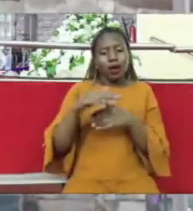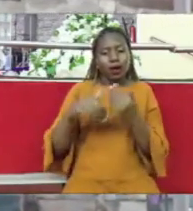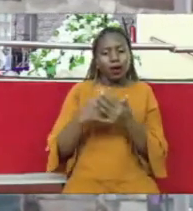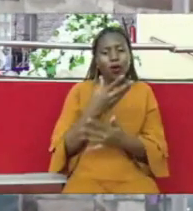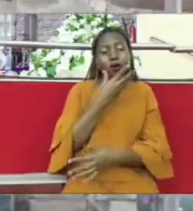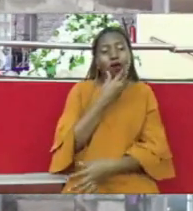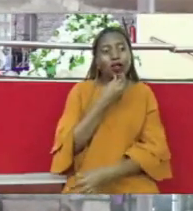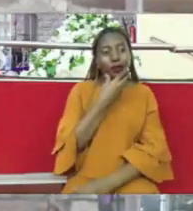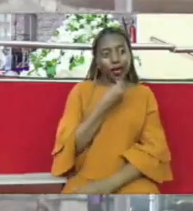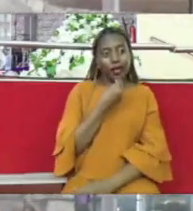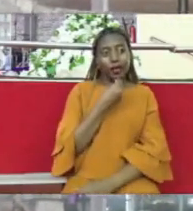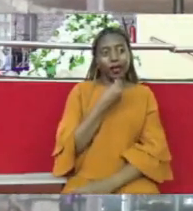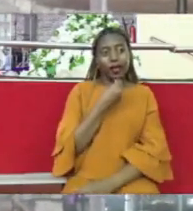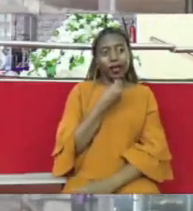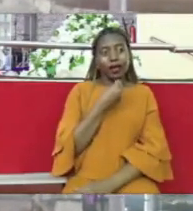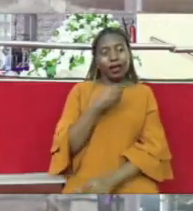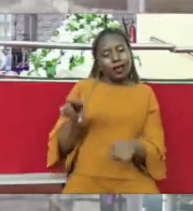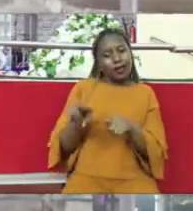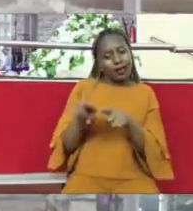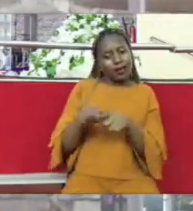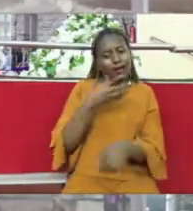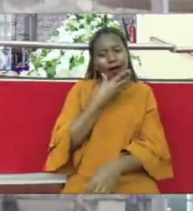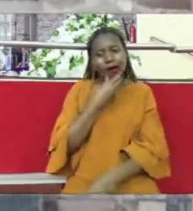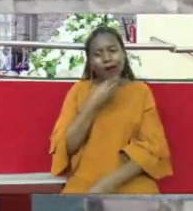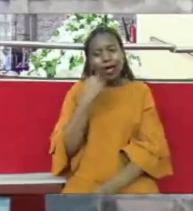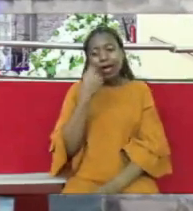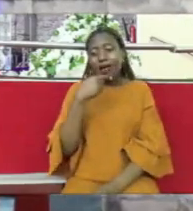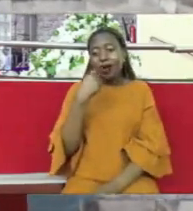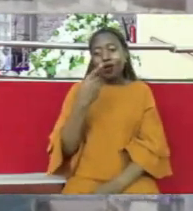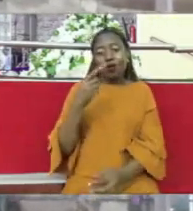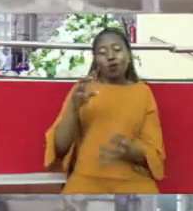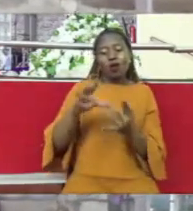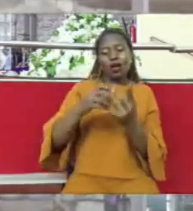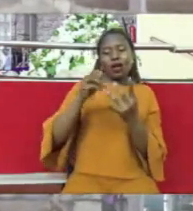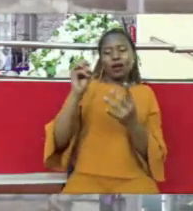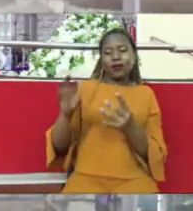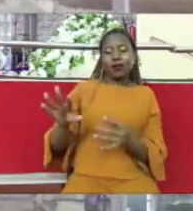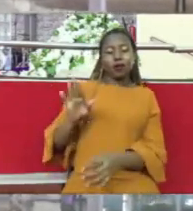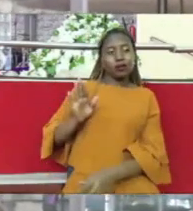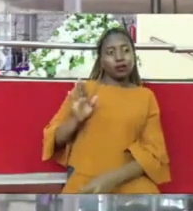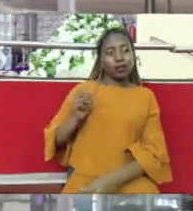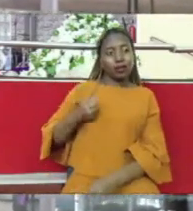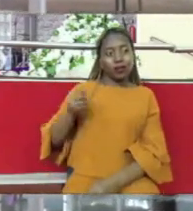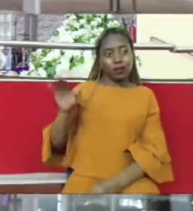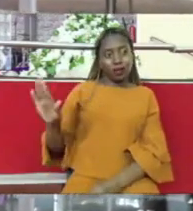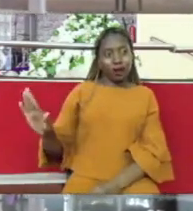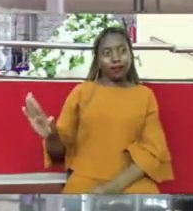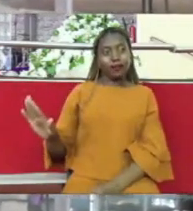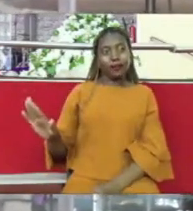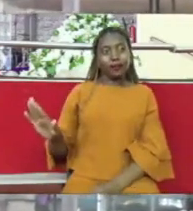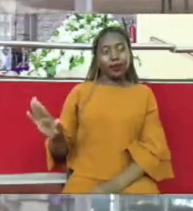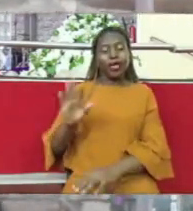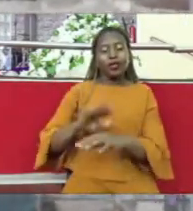anawaita wanaume wote. The very men, some of them are the ones who had divorced her. Wengine ambao walikuwa wamemtalaka. She's calling all those